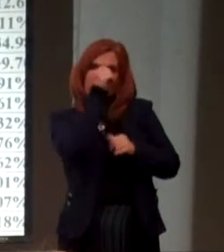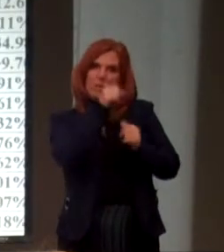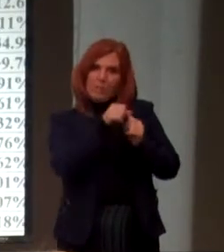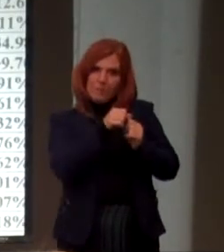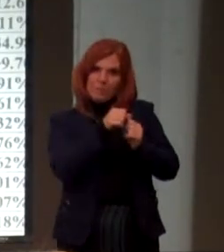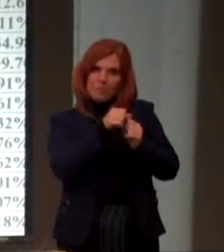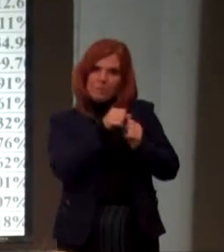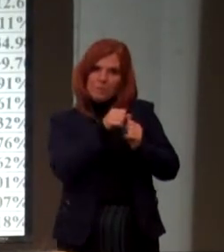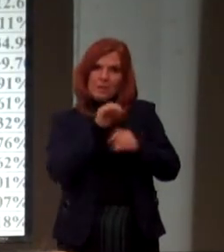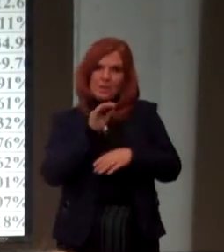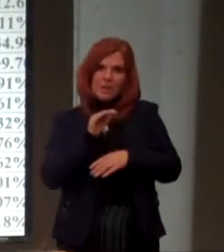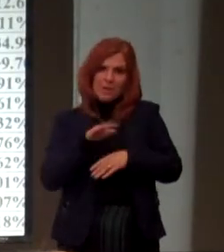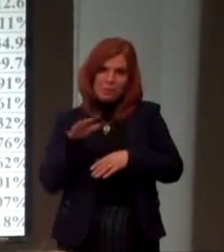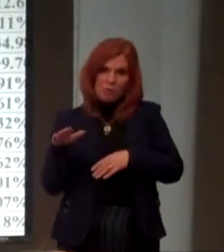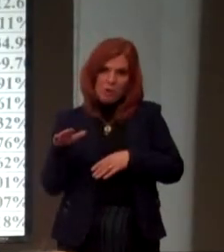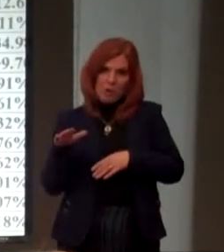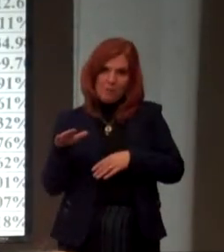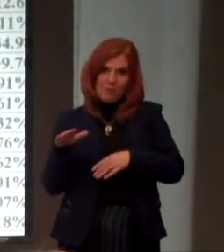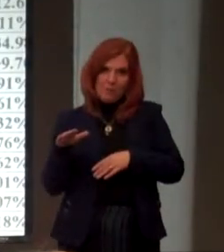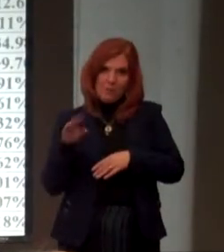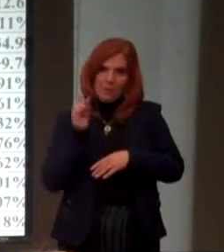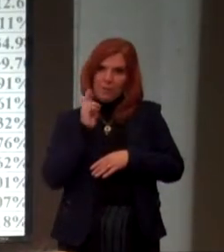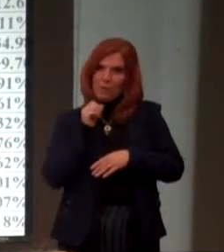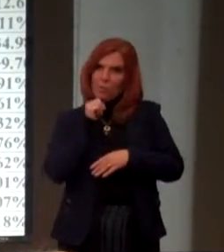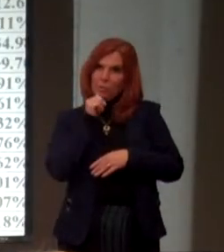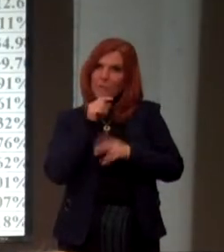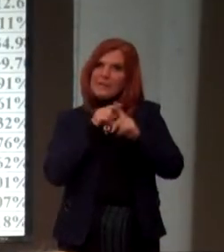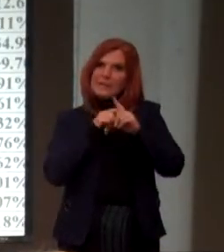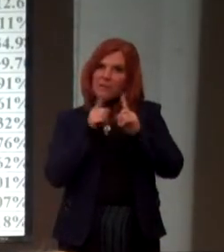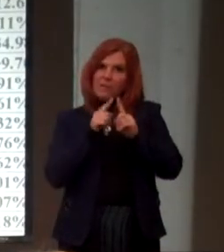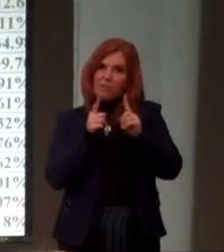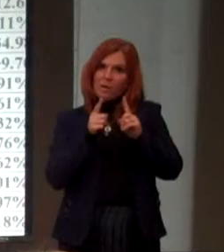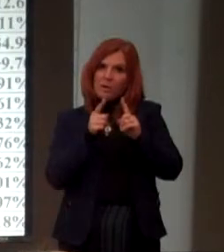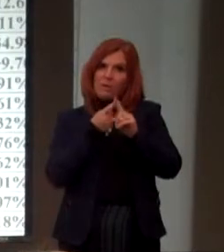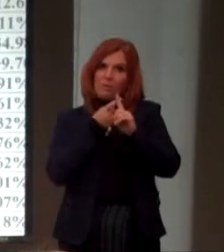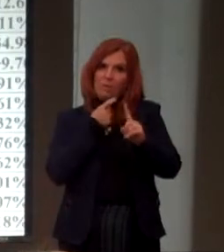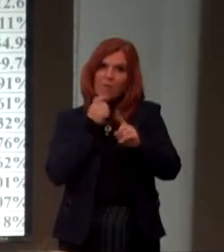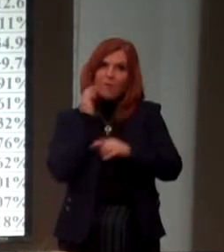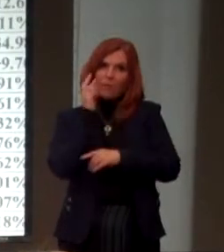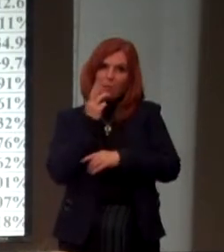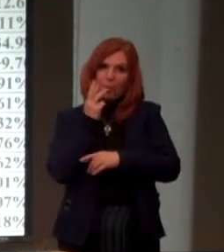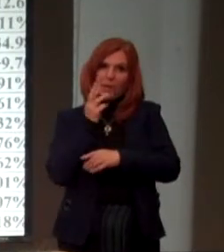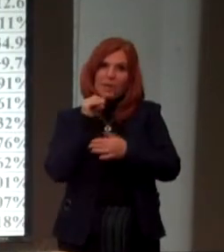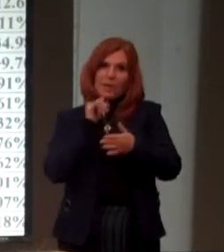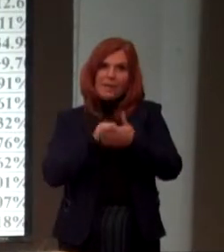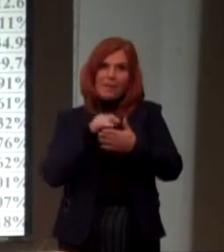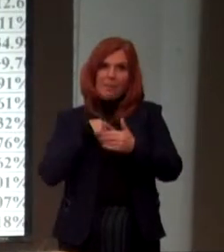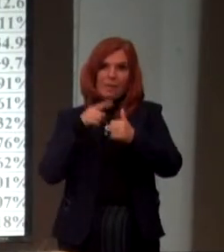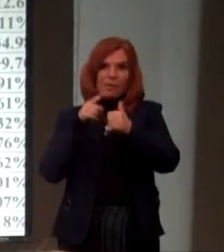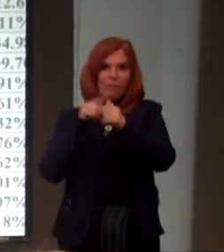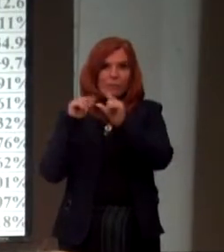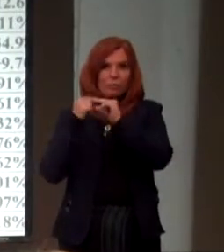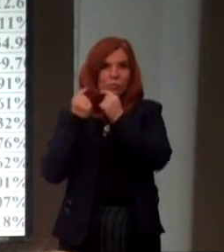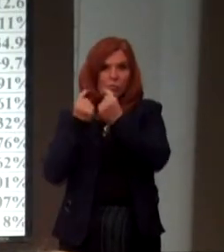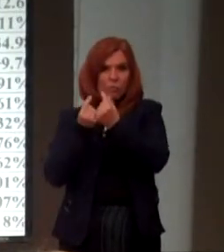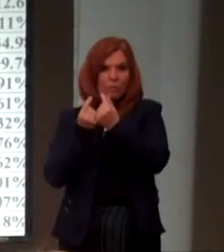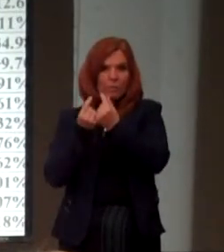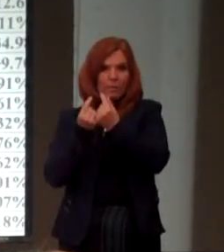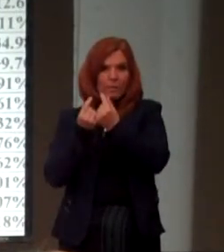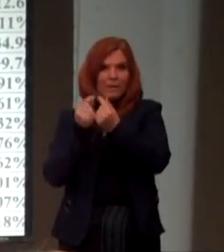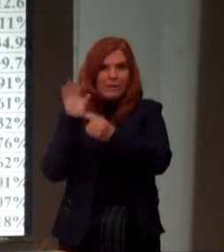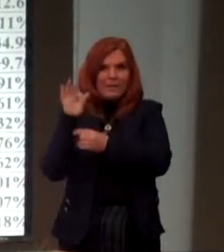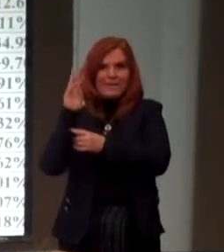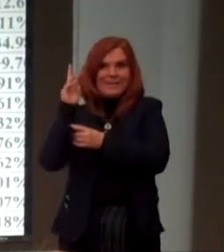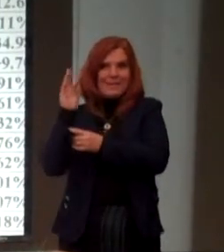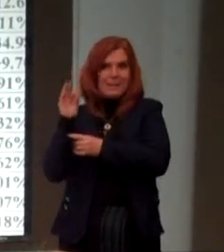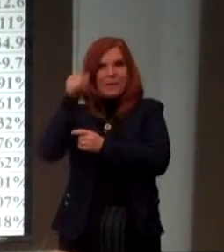remembers as a child would certainly be different from the Wheeling that my first group of